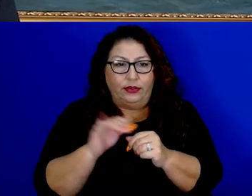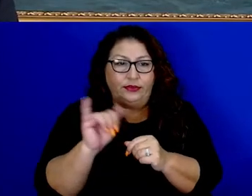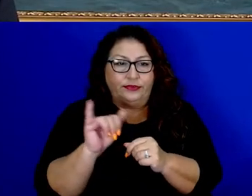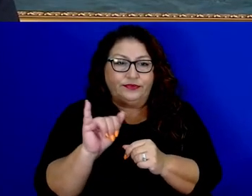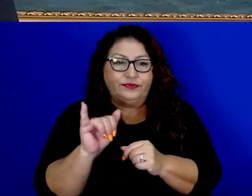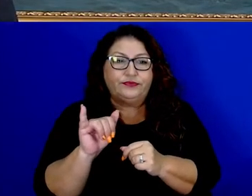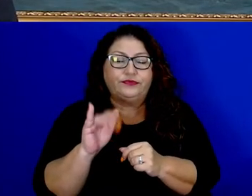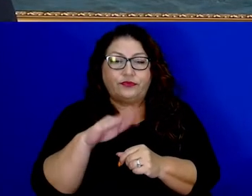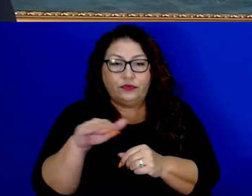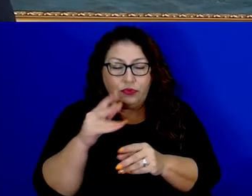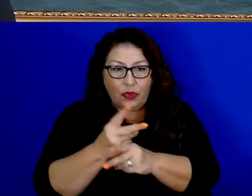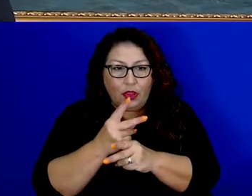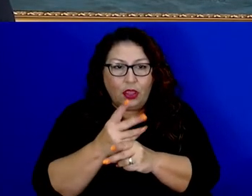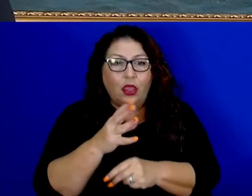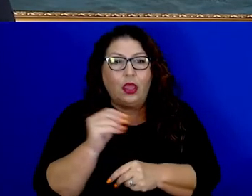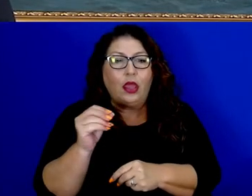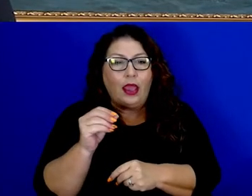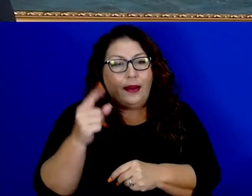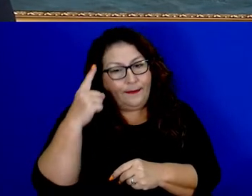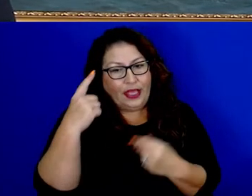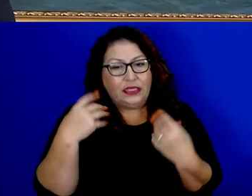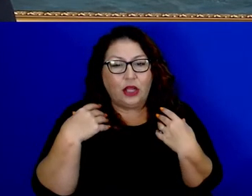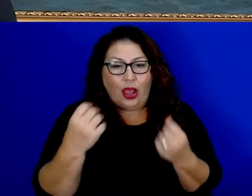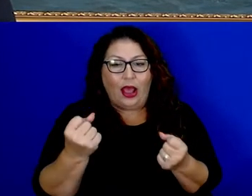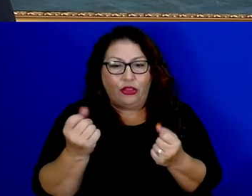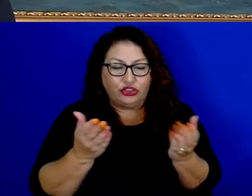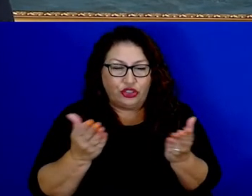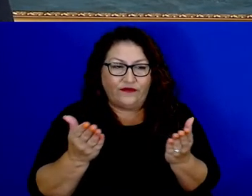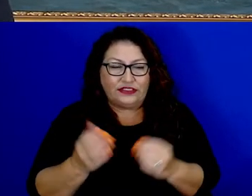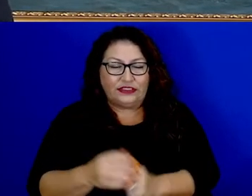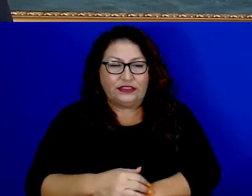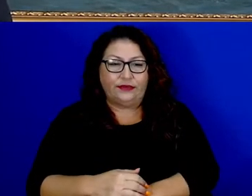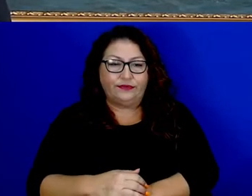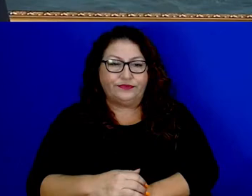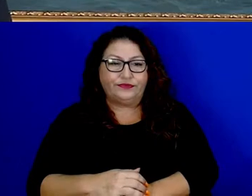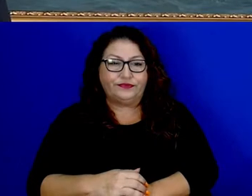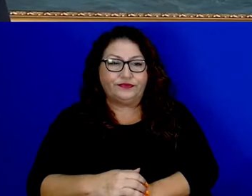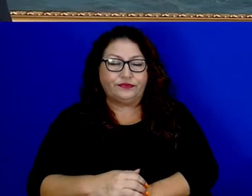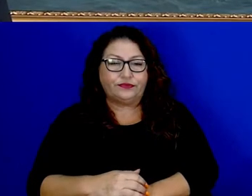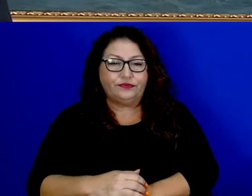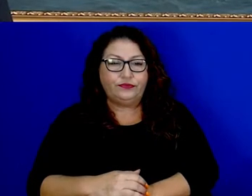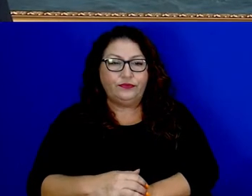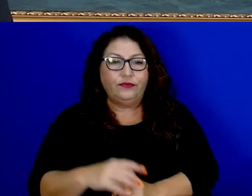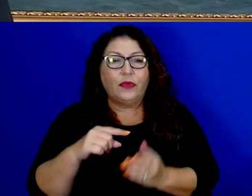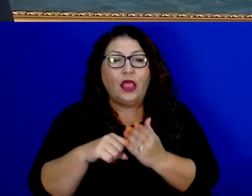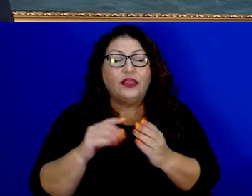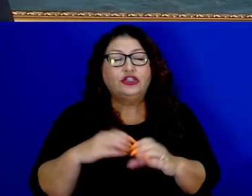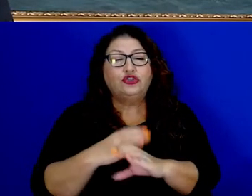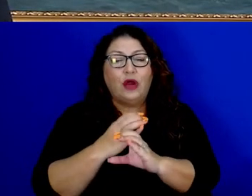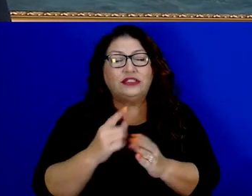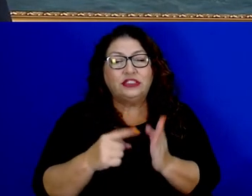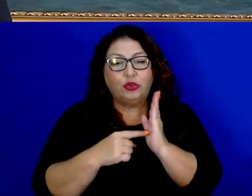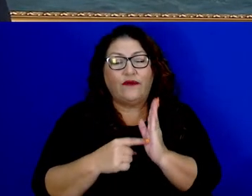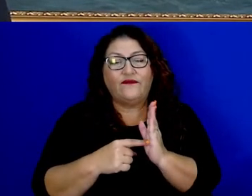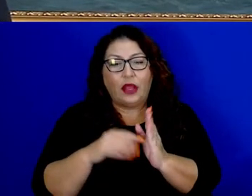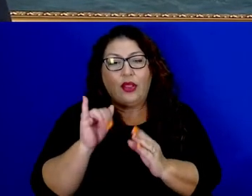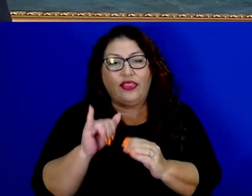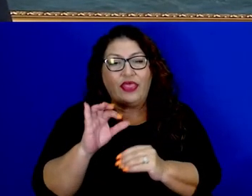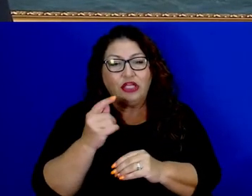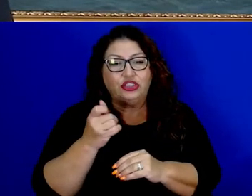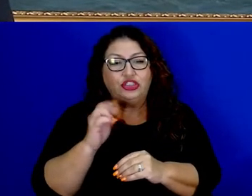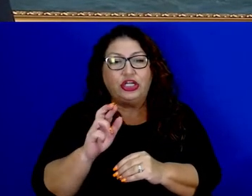and mental health services. This crisis has revealed that gender is among the